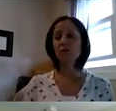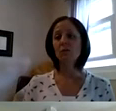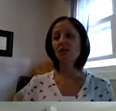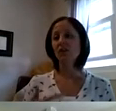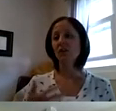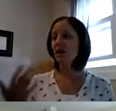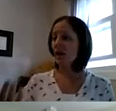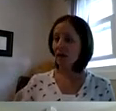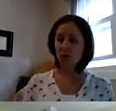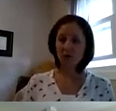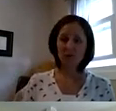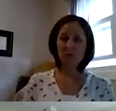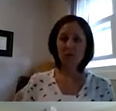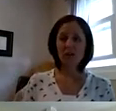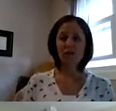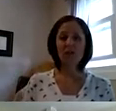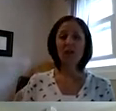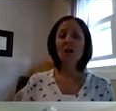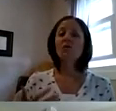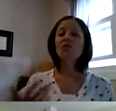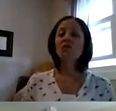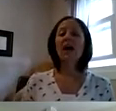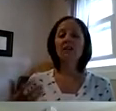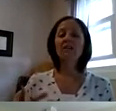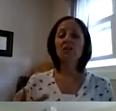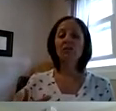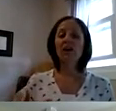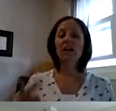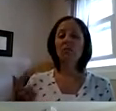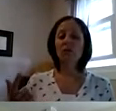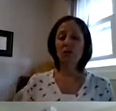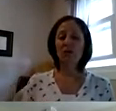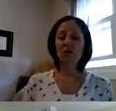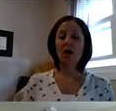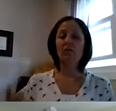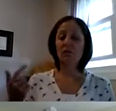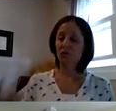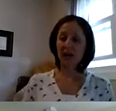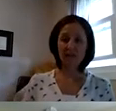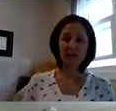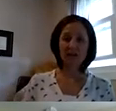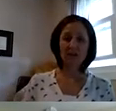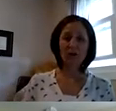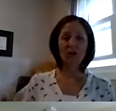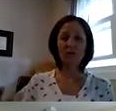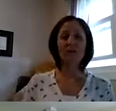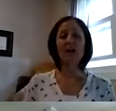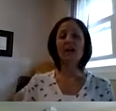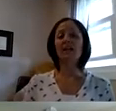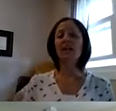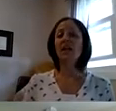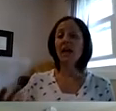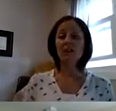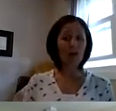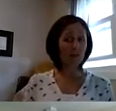contact information, address information. We do ask that you provide both your tax ID number, your